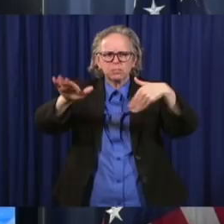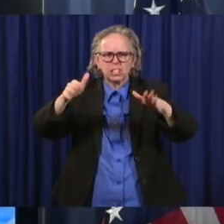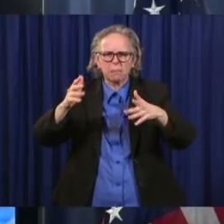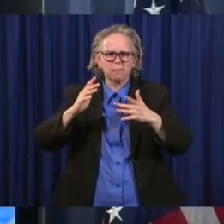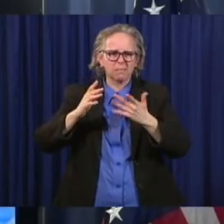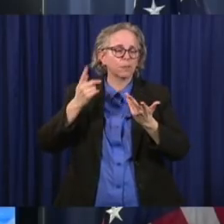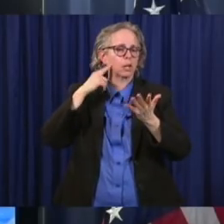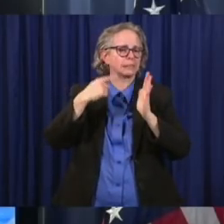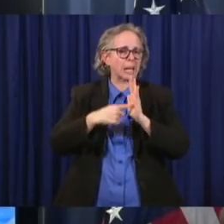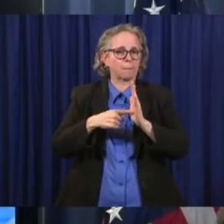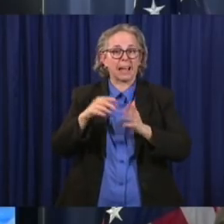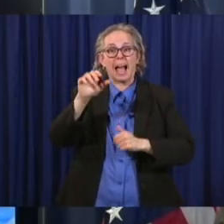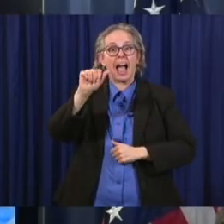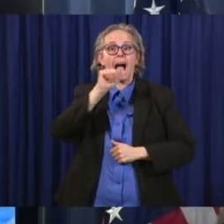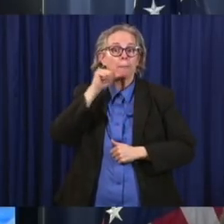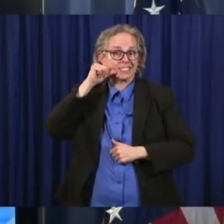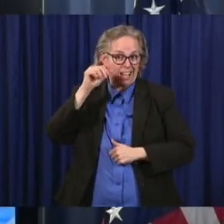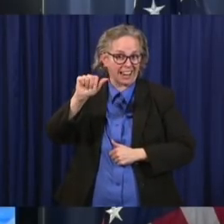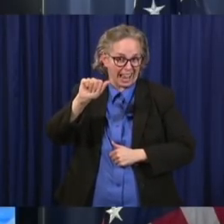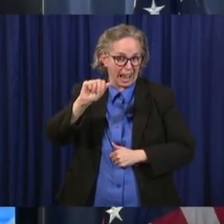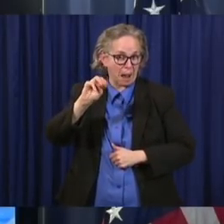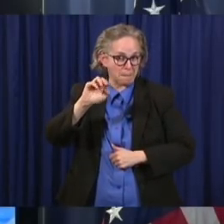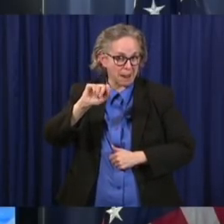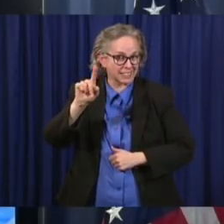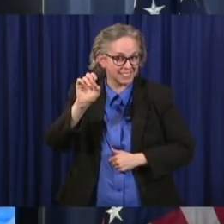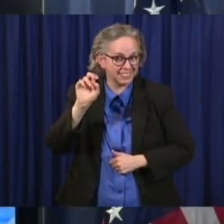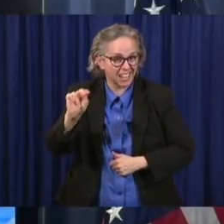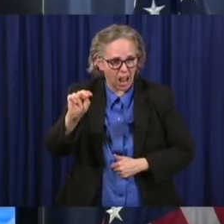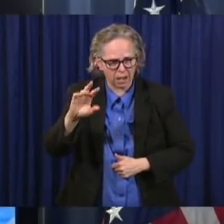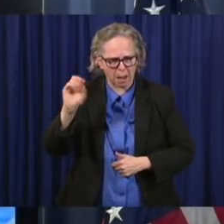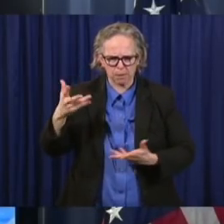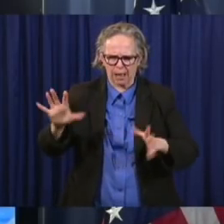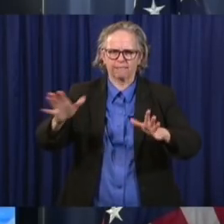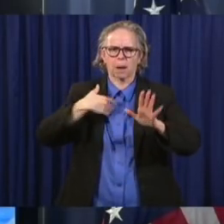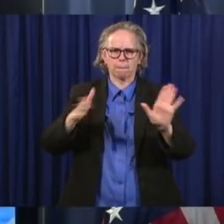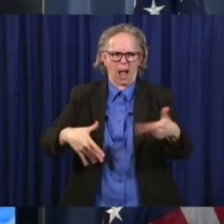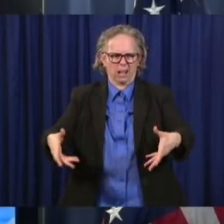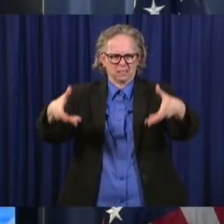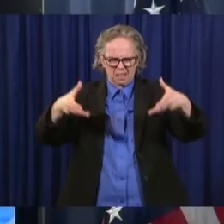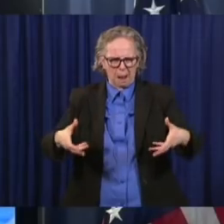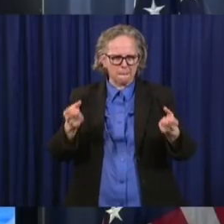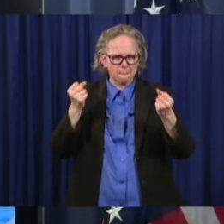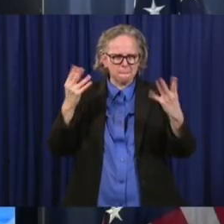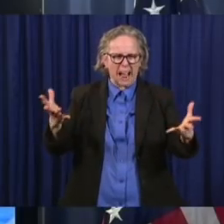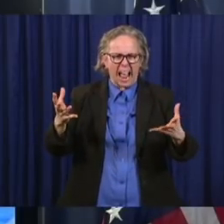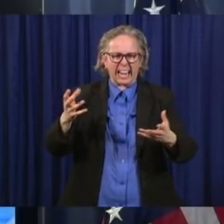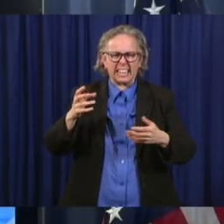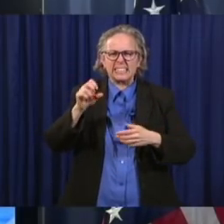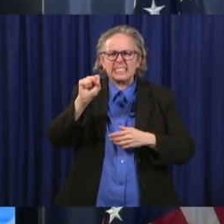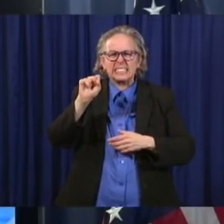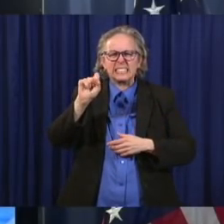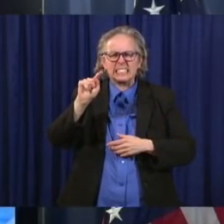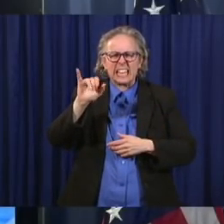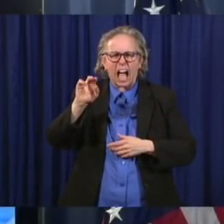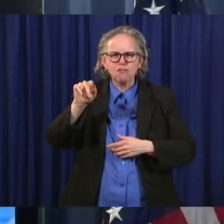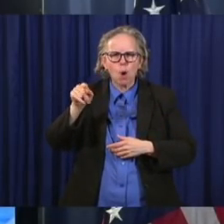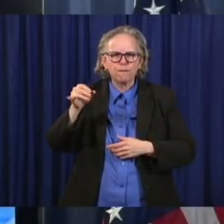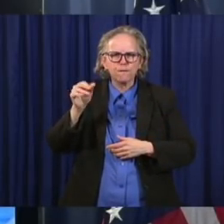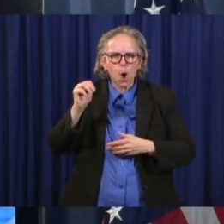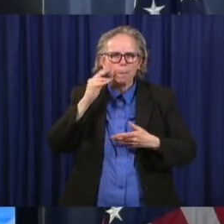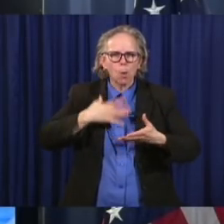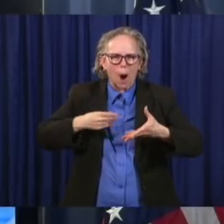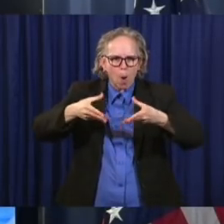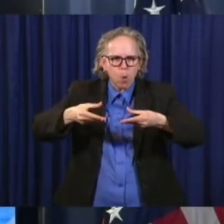Amazon.com. Well, along with your product can come a ridiculous amount of styrofoam. How can you dispose of it?